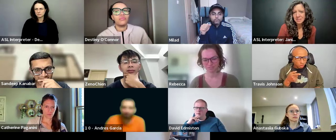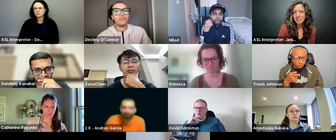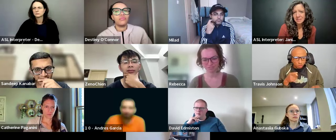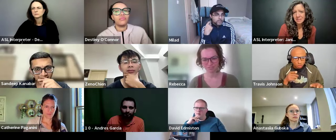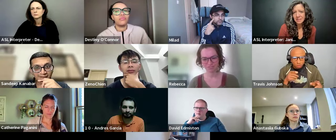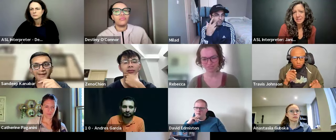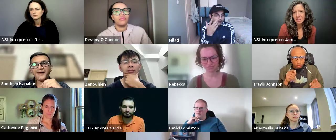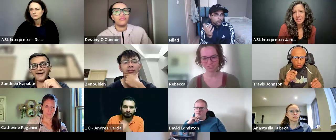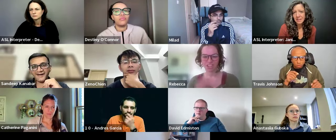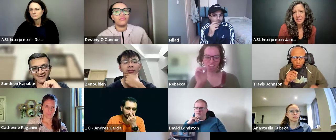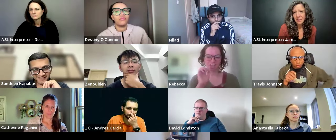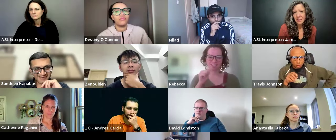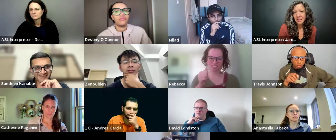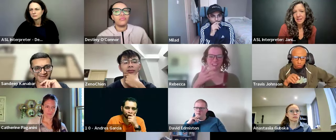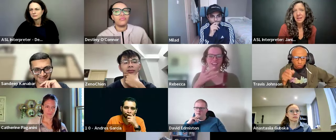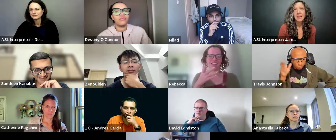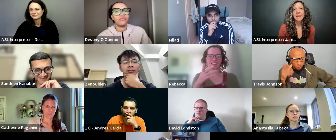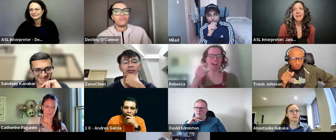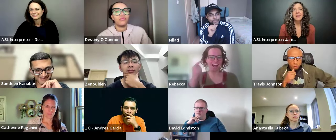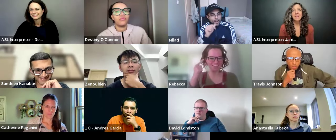that information?